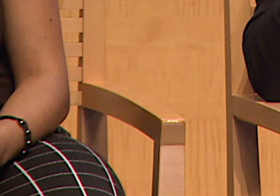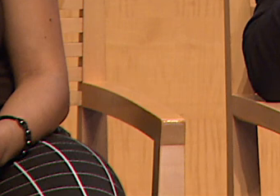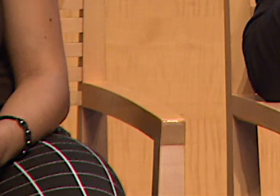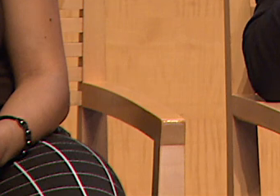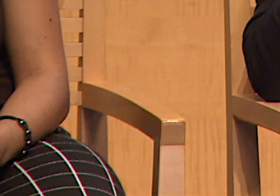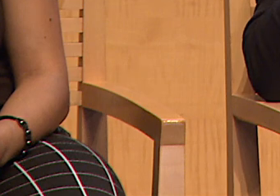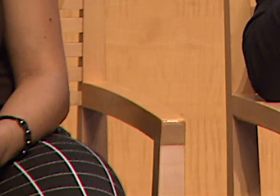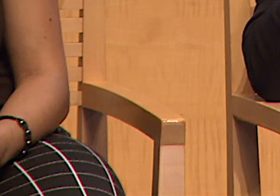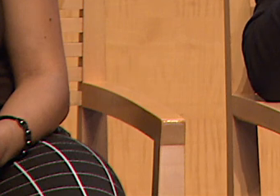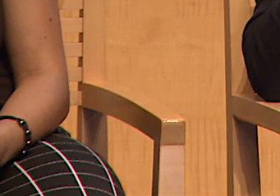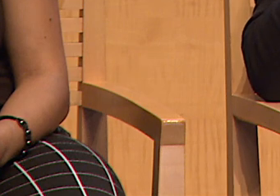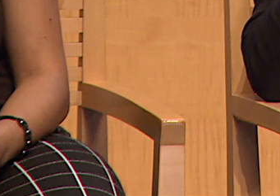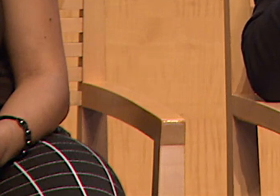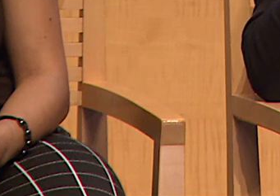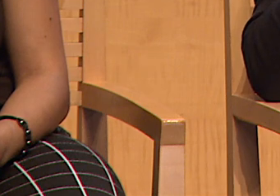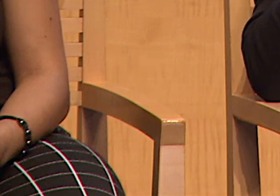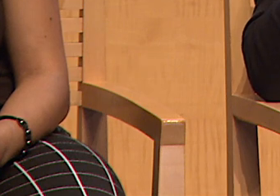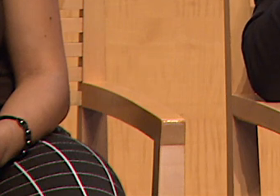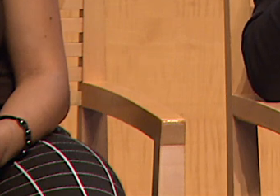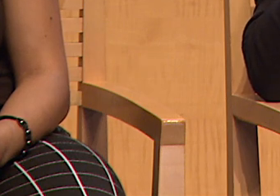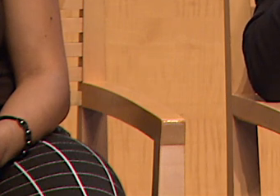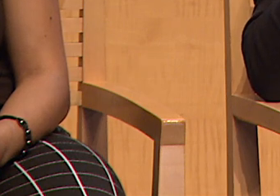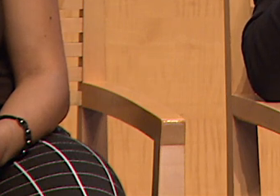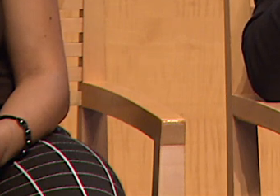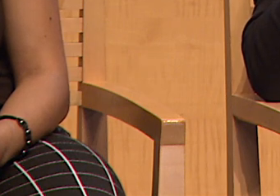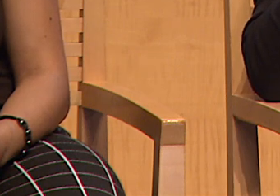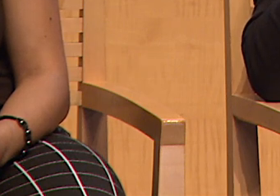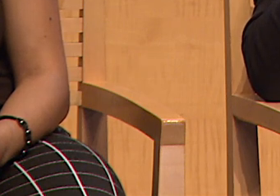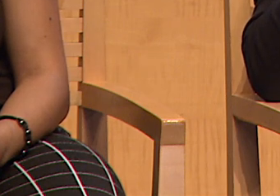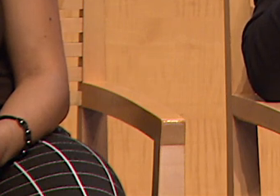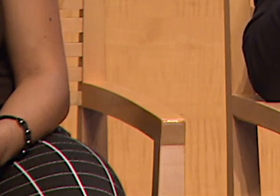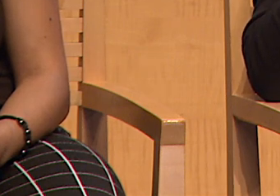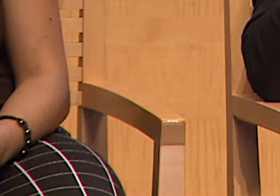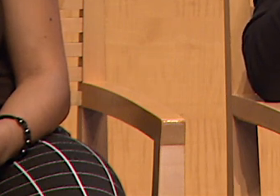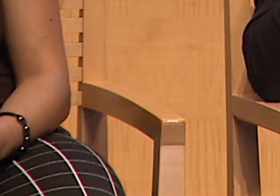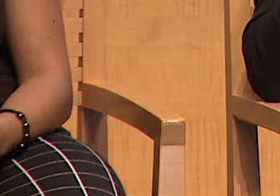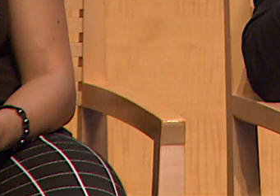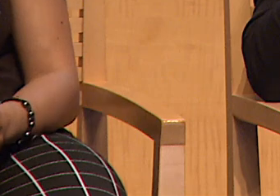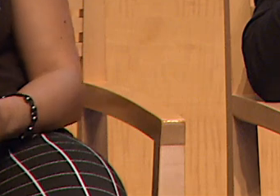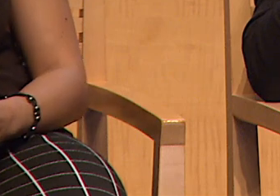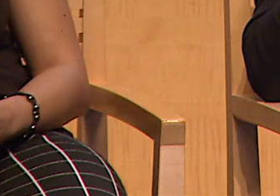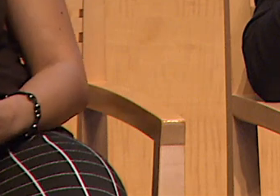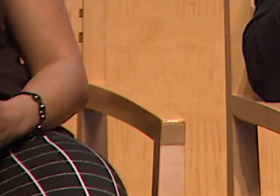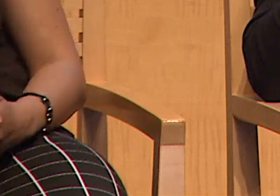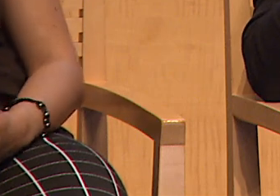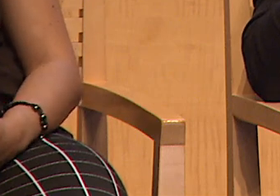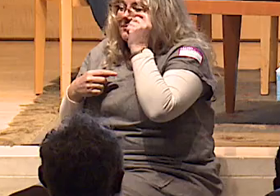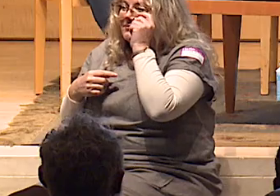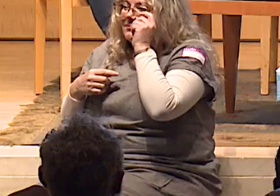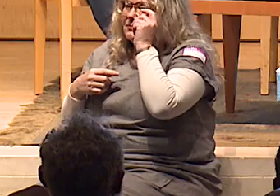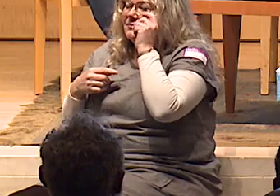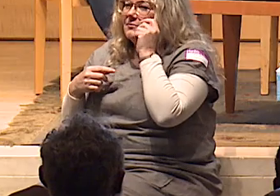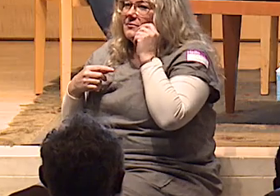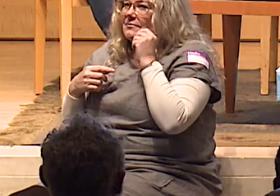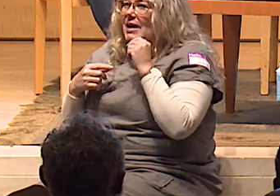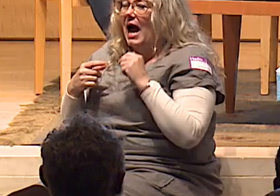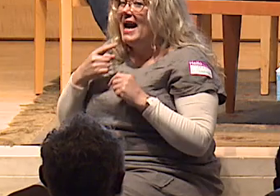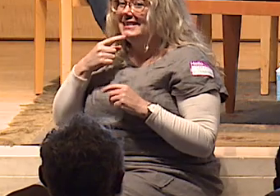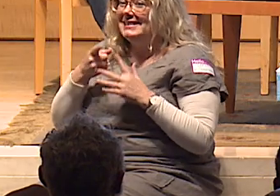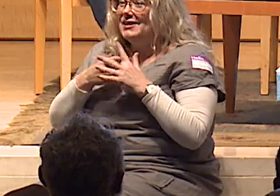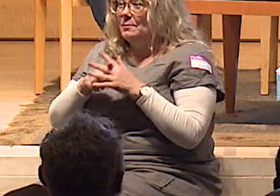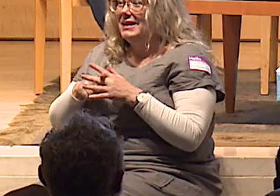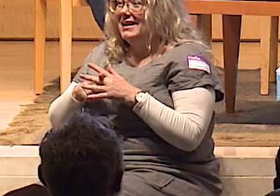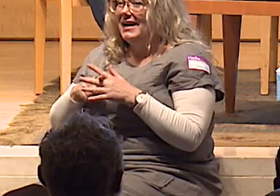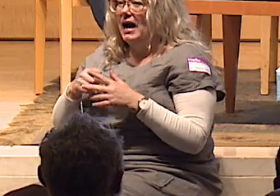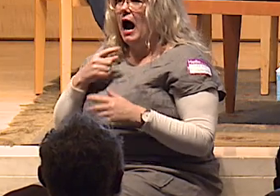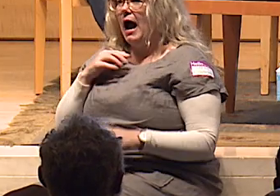have, and I just let it sat there. I don't know. I said I was a prude, and I actually am kind of a prude. Like, the times